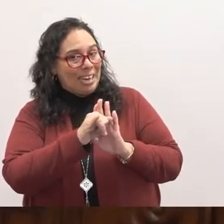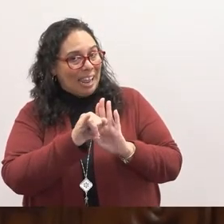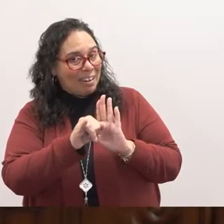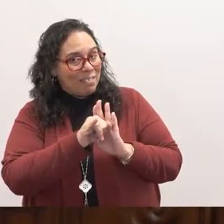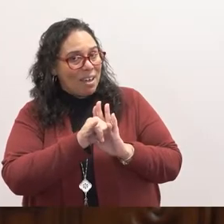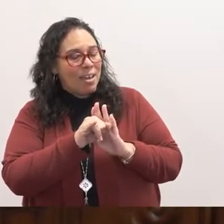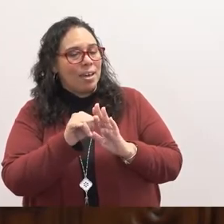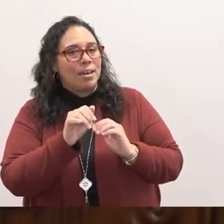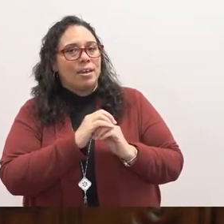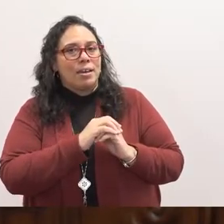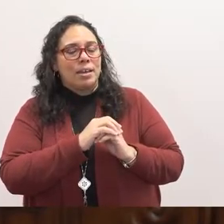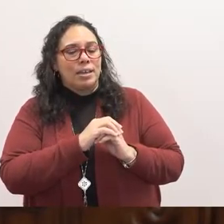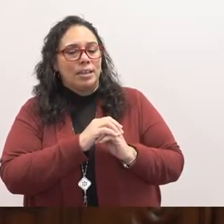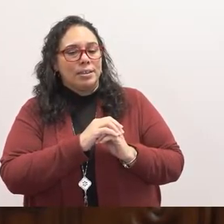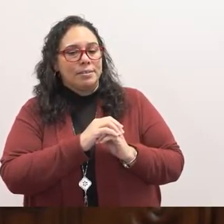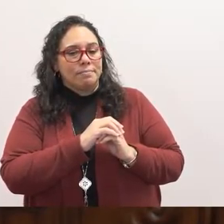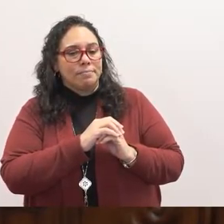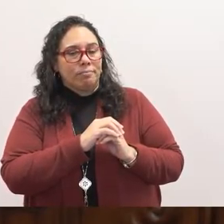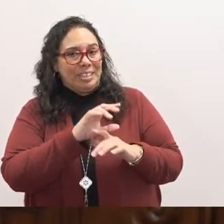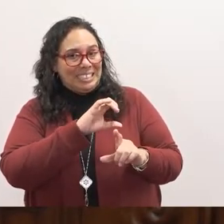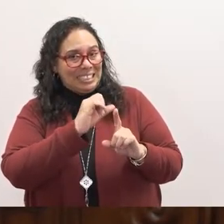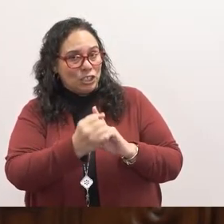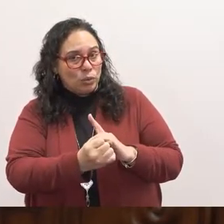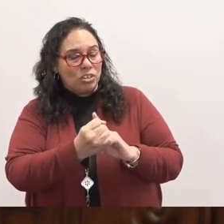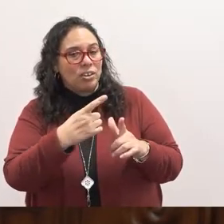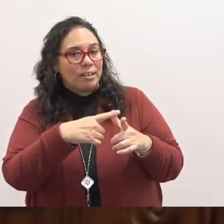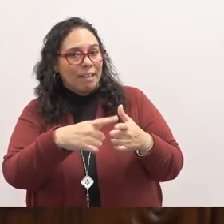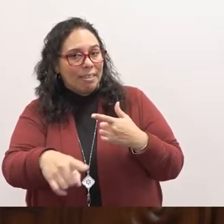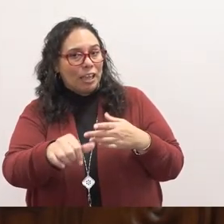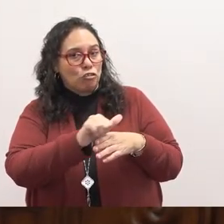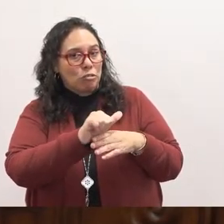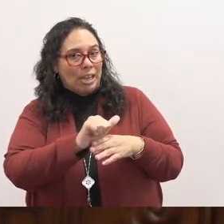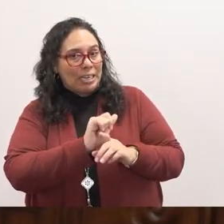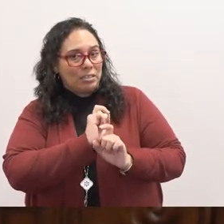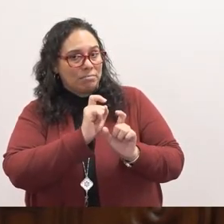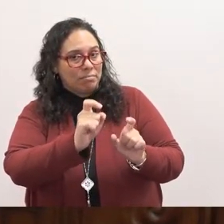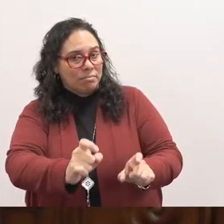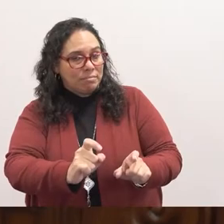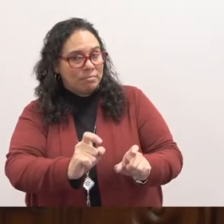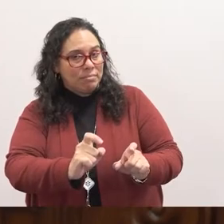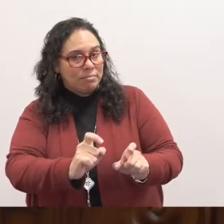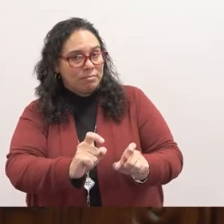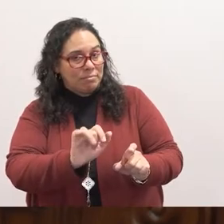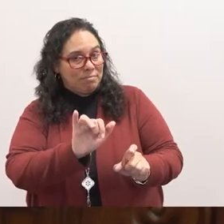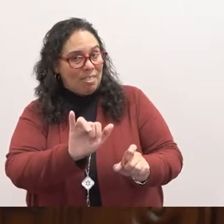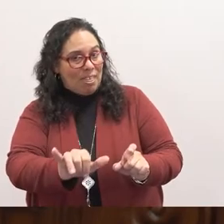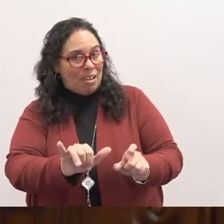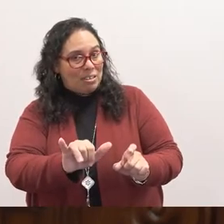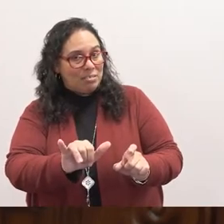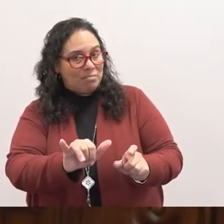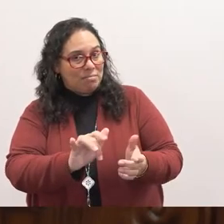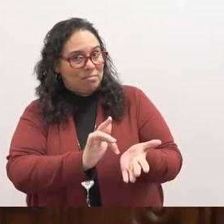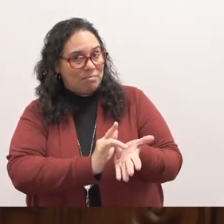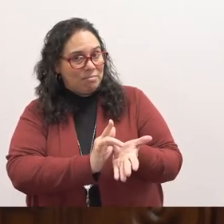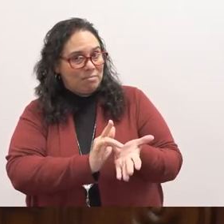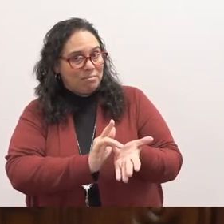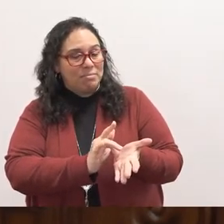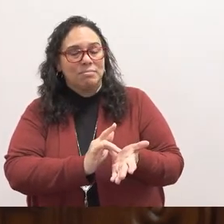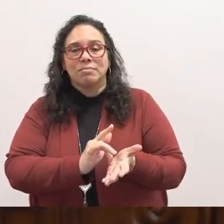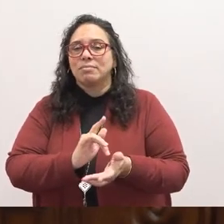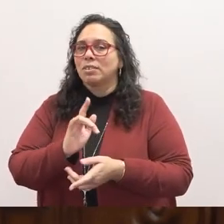identify the situation, and they'll be trained to administer that. That's correct. Narcan type